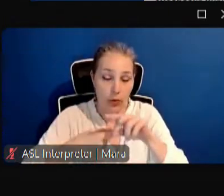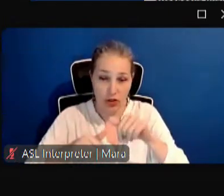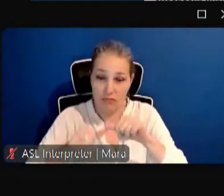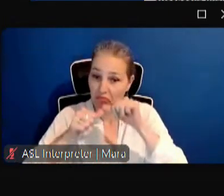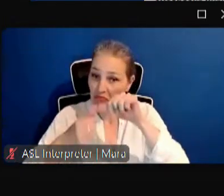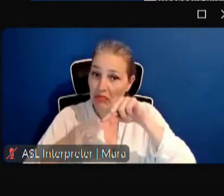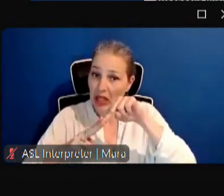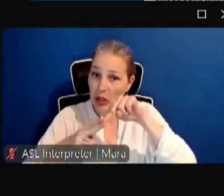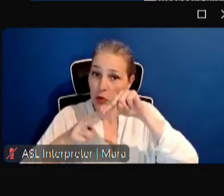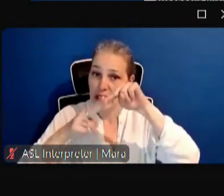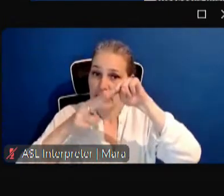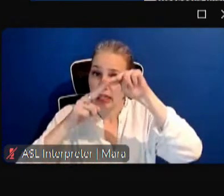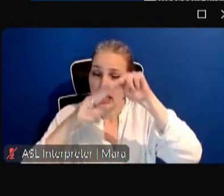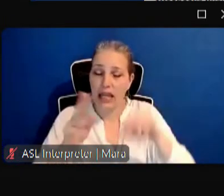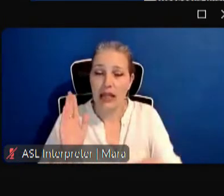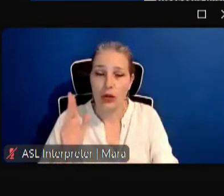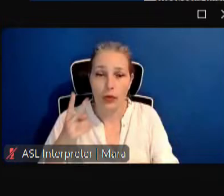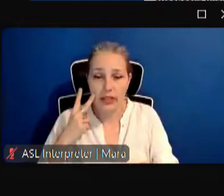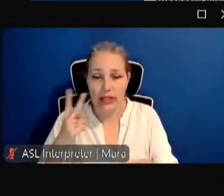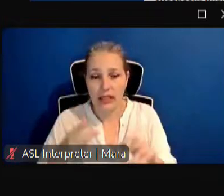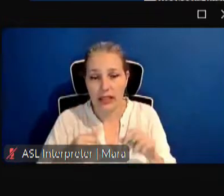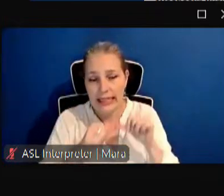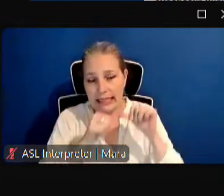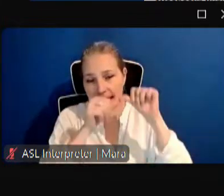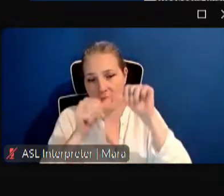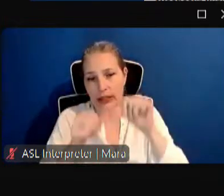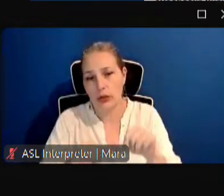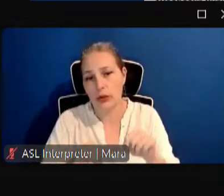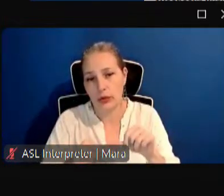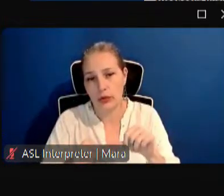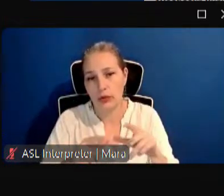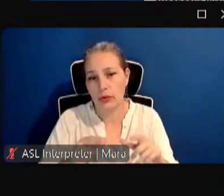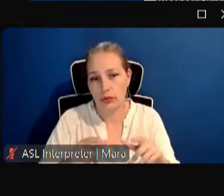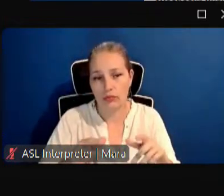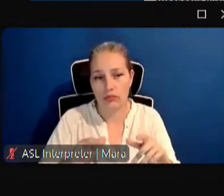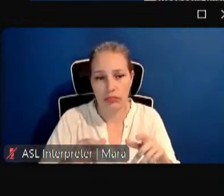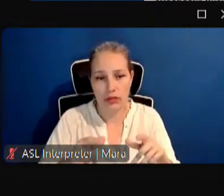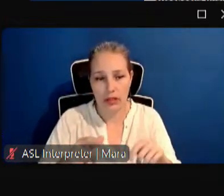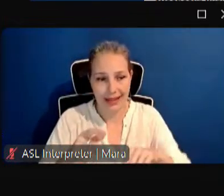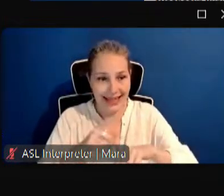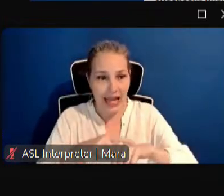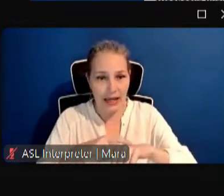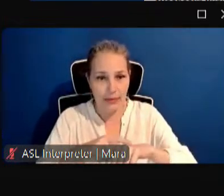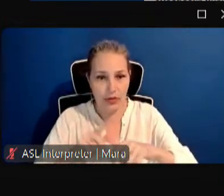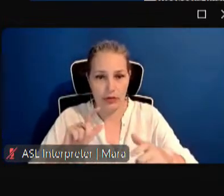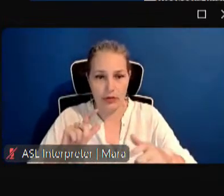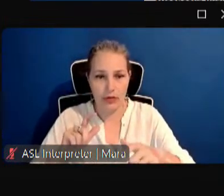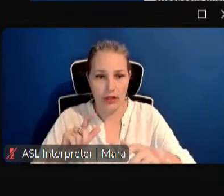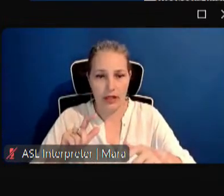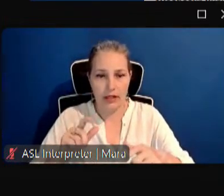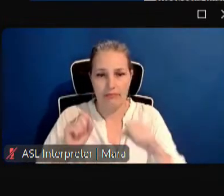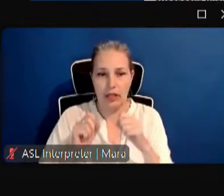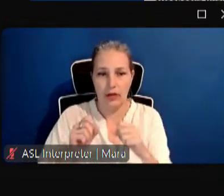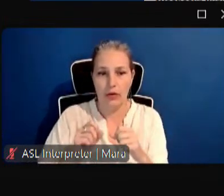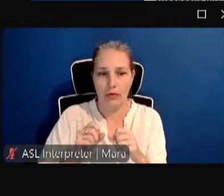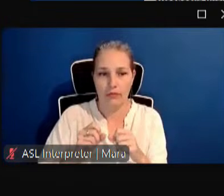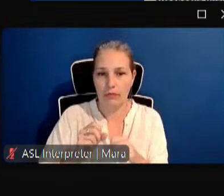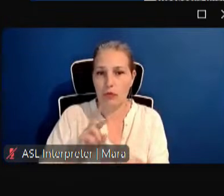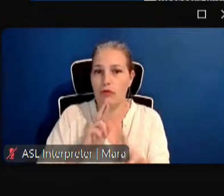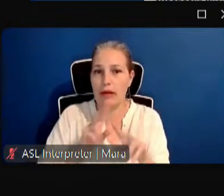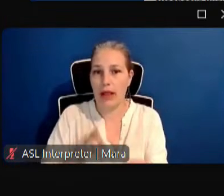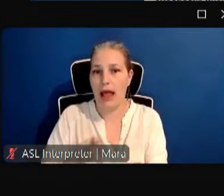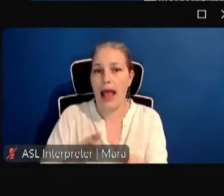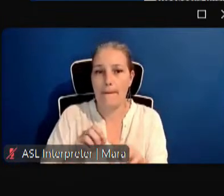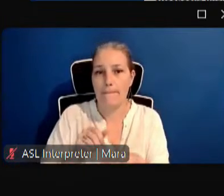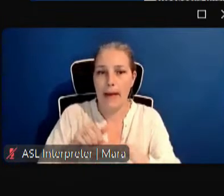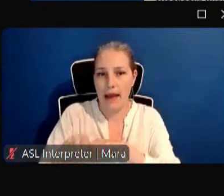increasing. And we've continued to meet the turnaround time commitments because each of the permitting departments are committed to